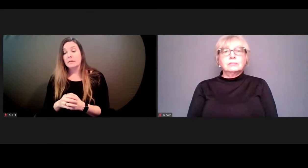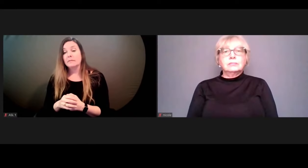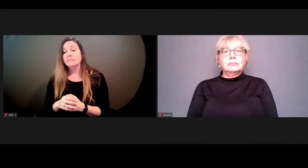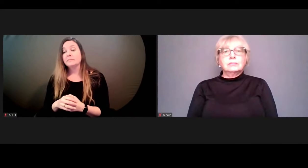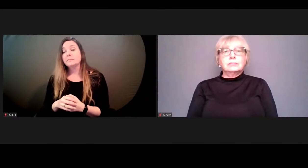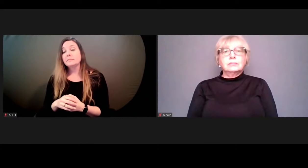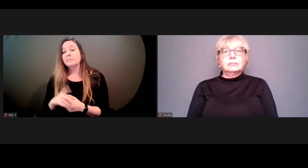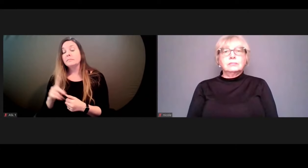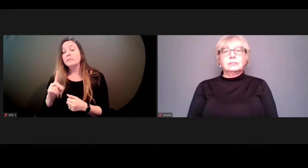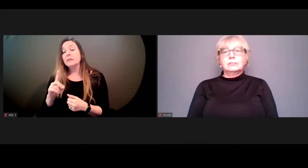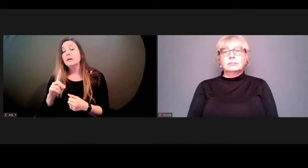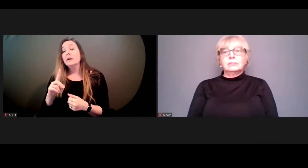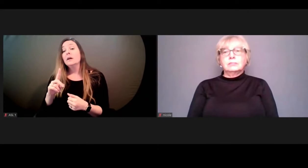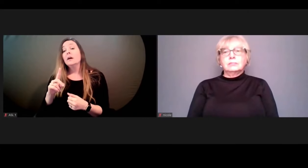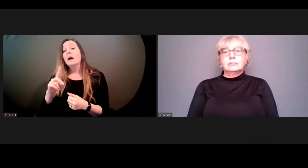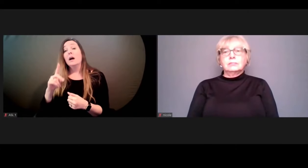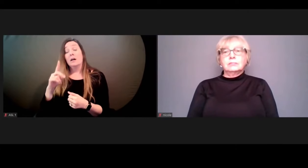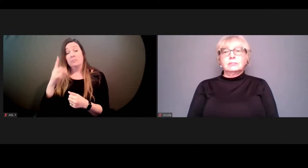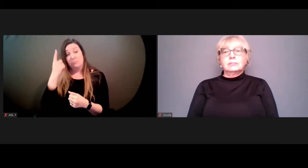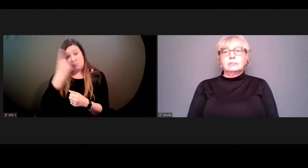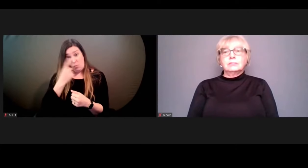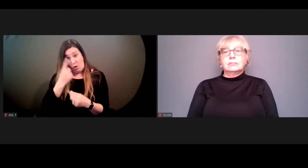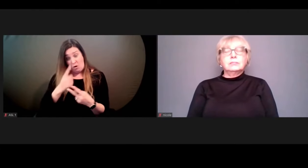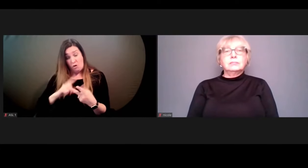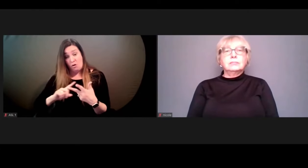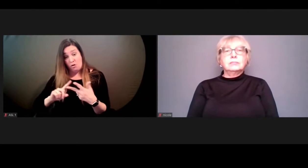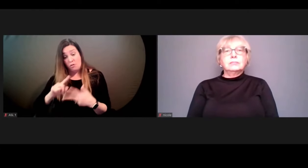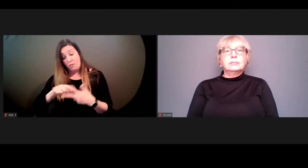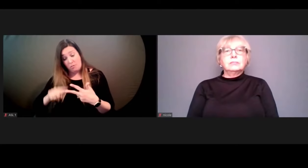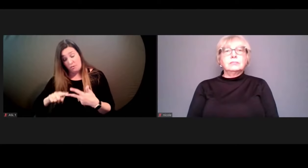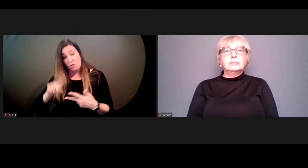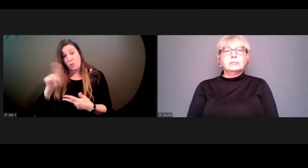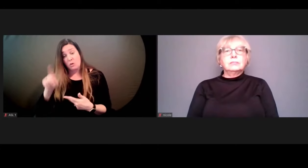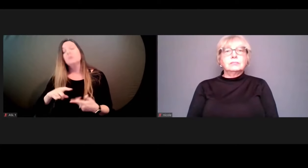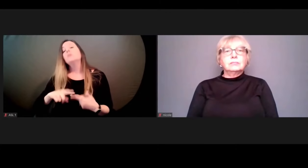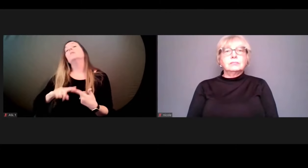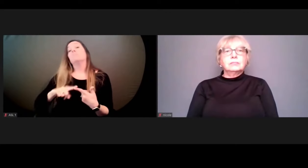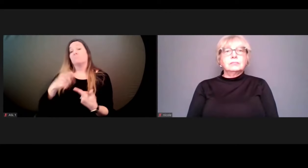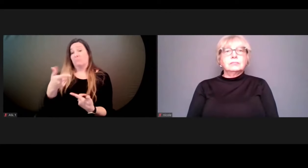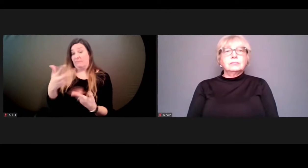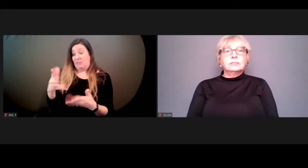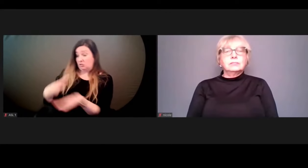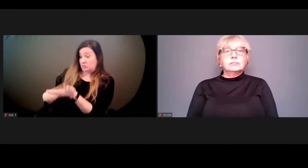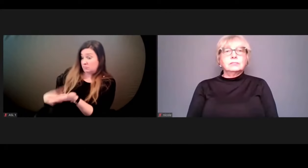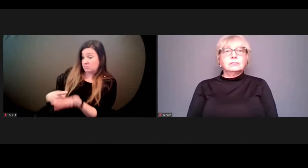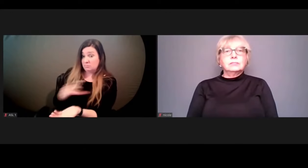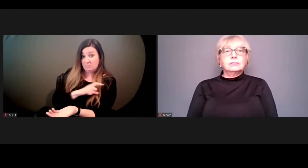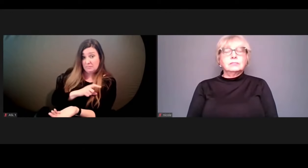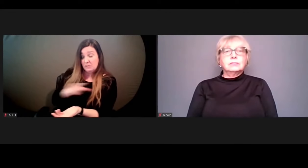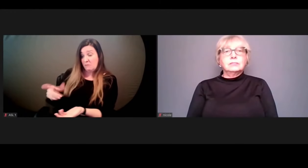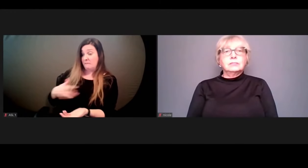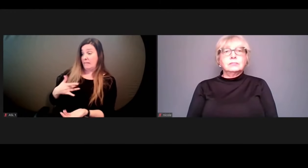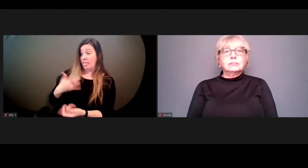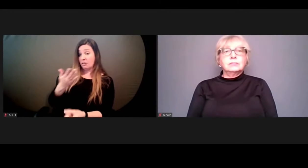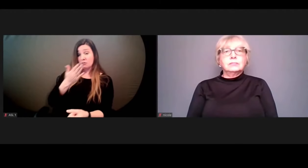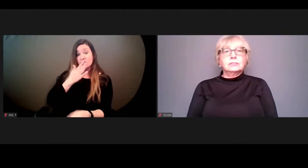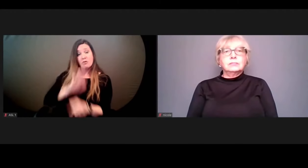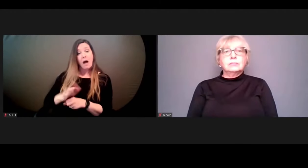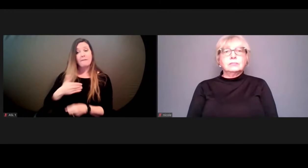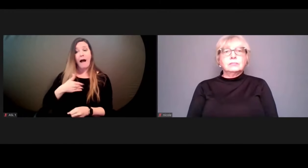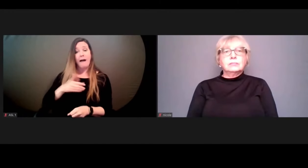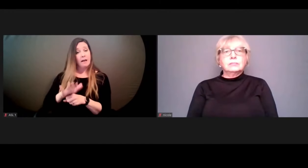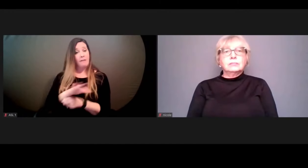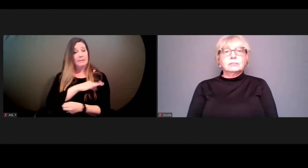with policing and public safety? Are you encouraged by that? Do you have enough boots on the ground as it relates to RCMP and